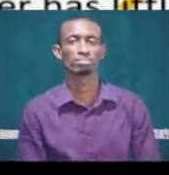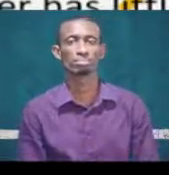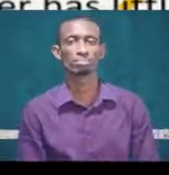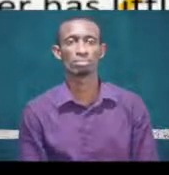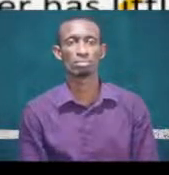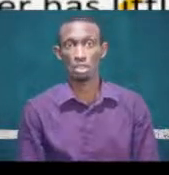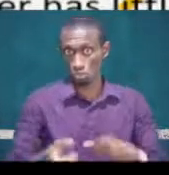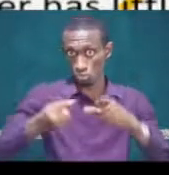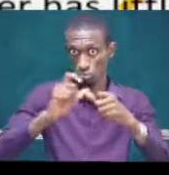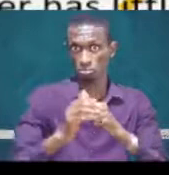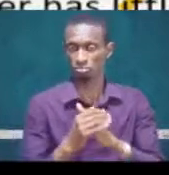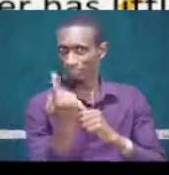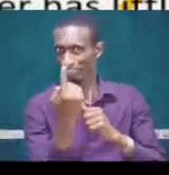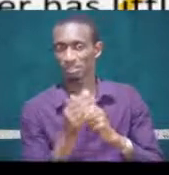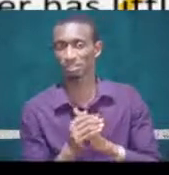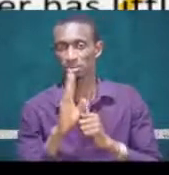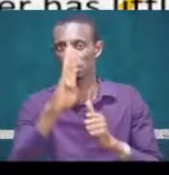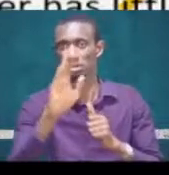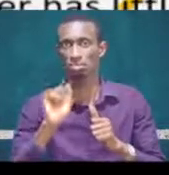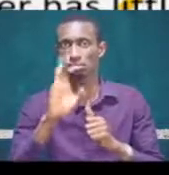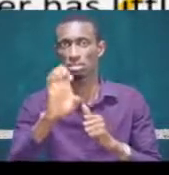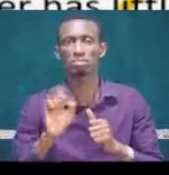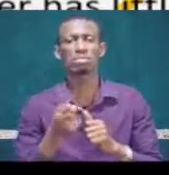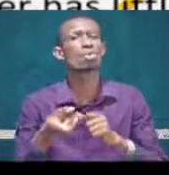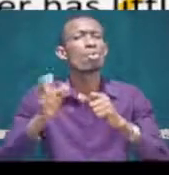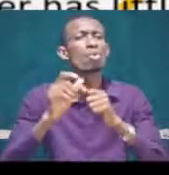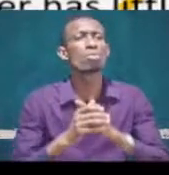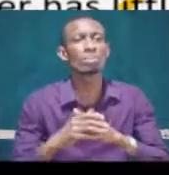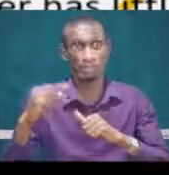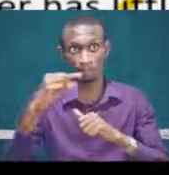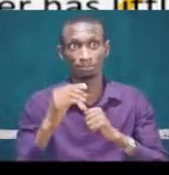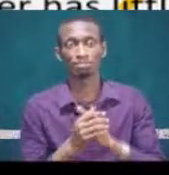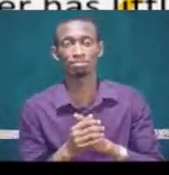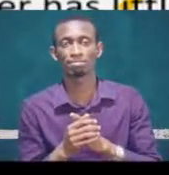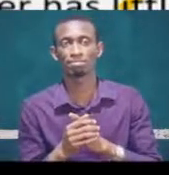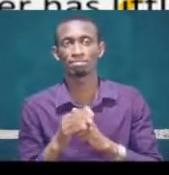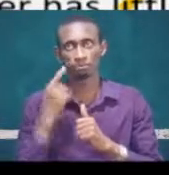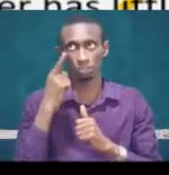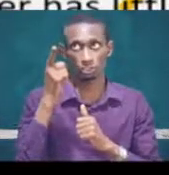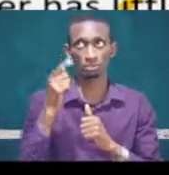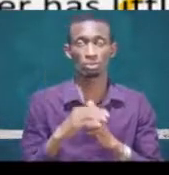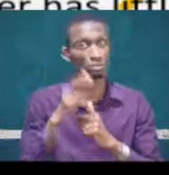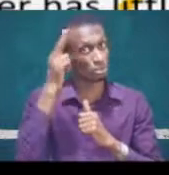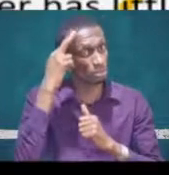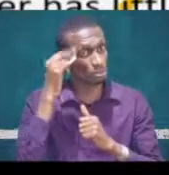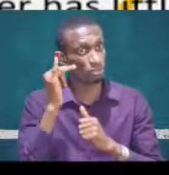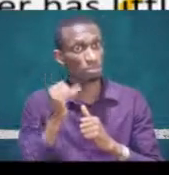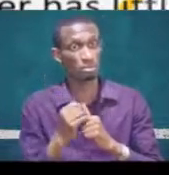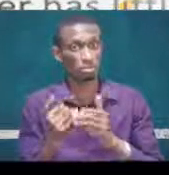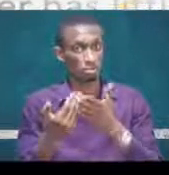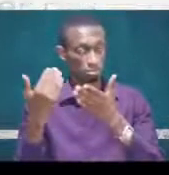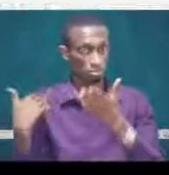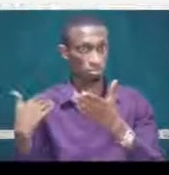We are adding a single base, so we are going to put G to the DNA. So we are up here. Remember, if I go back,